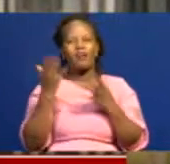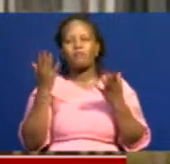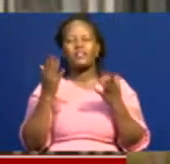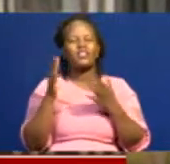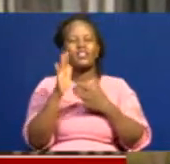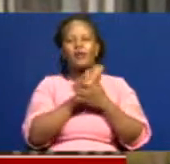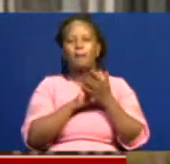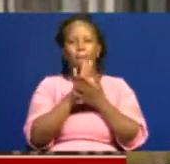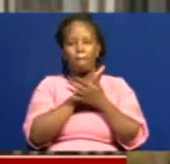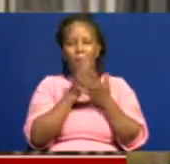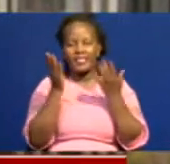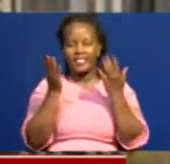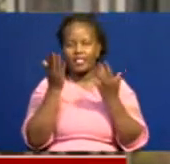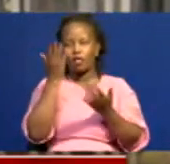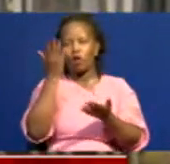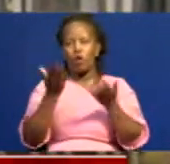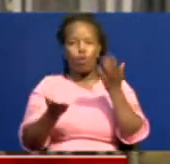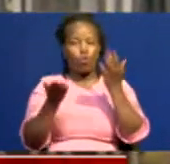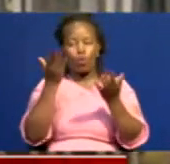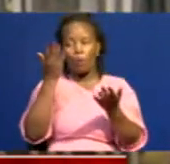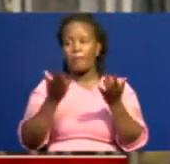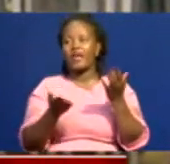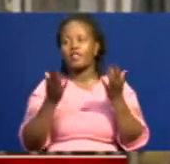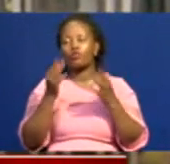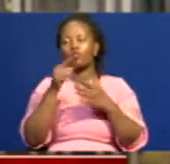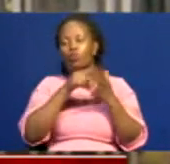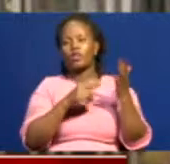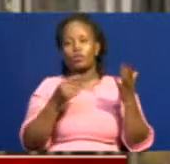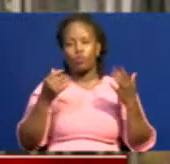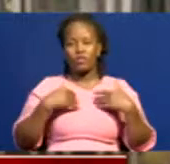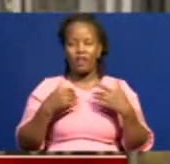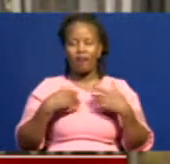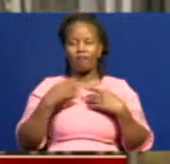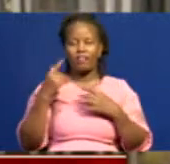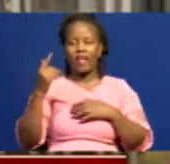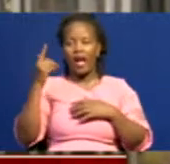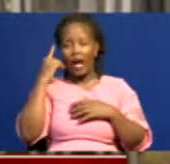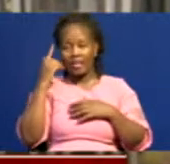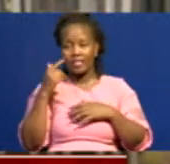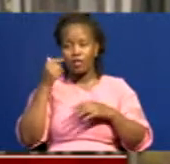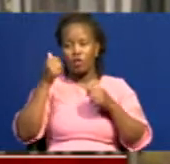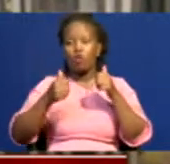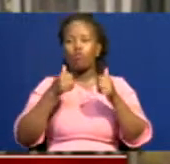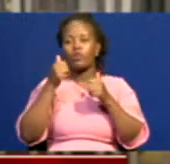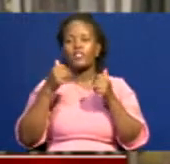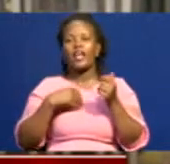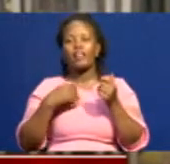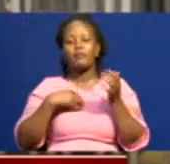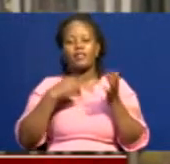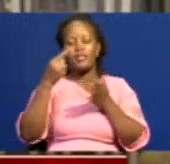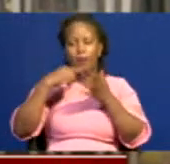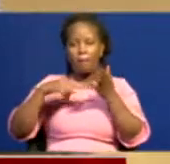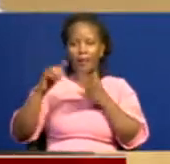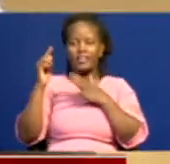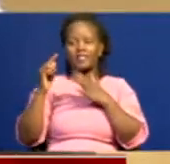basic compared to our advanced act that was passed and amended in 2017. They termed